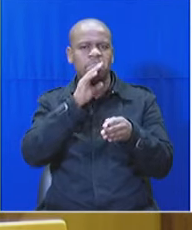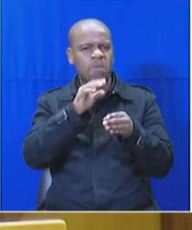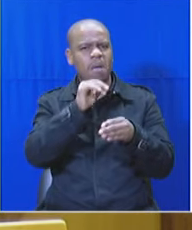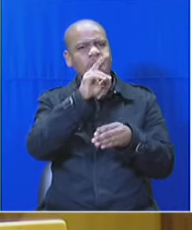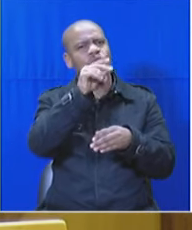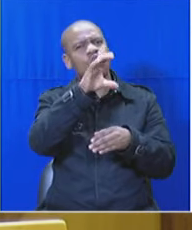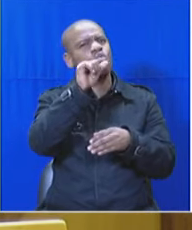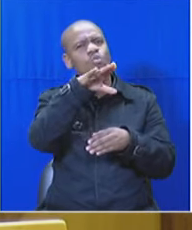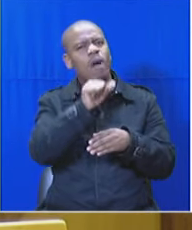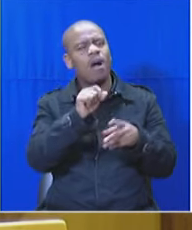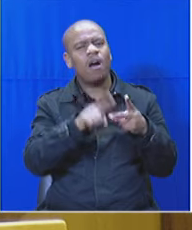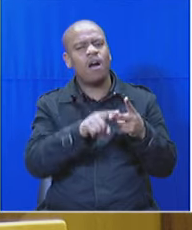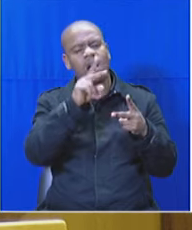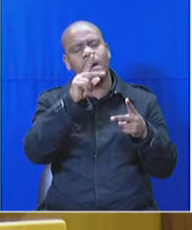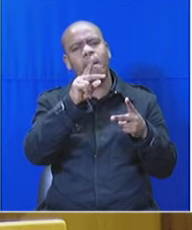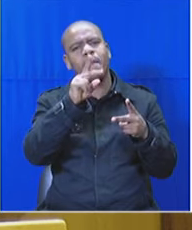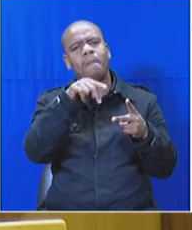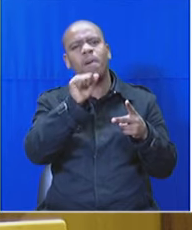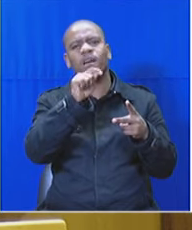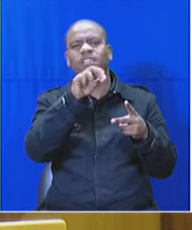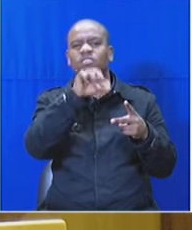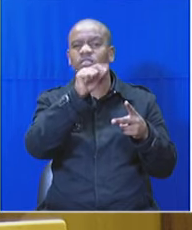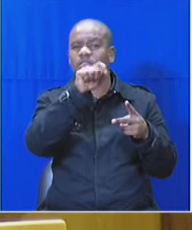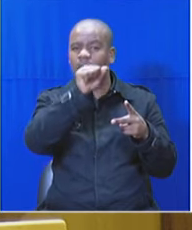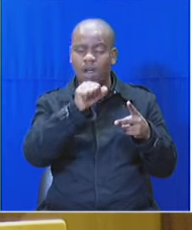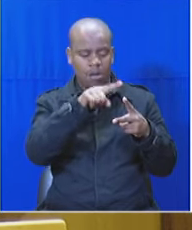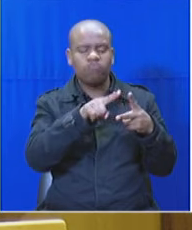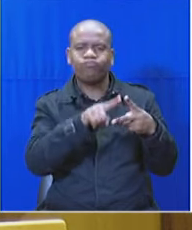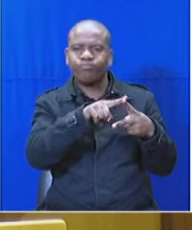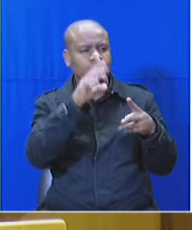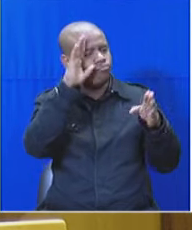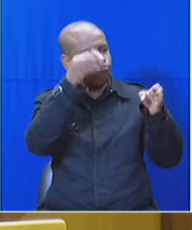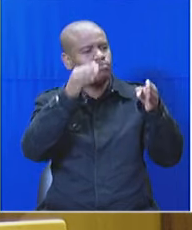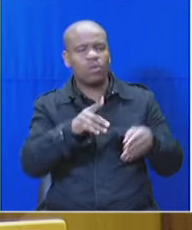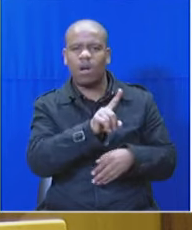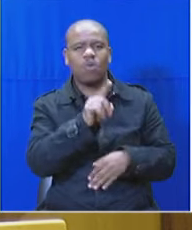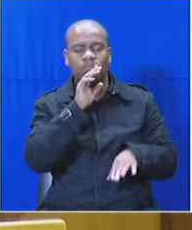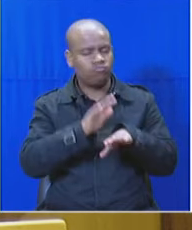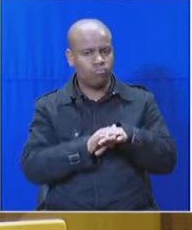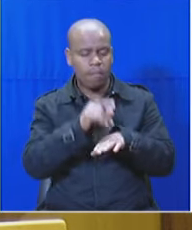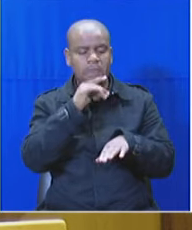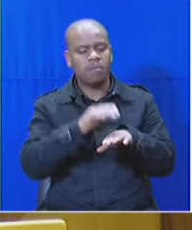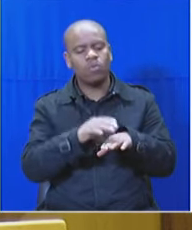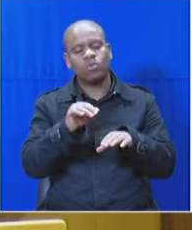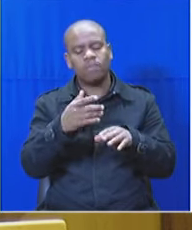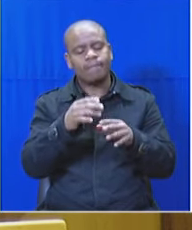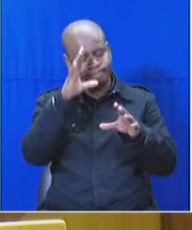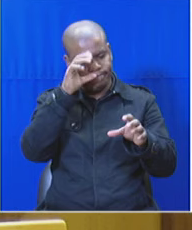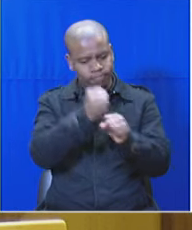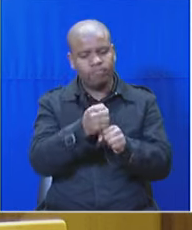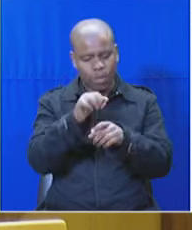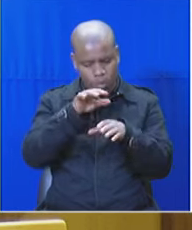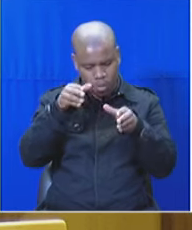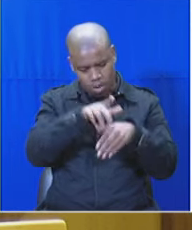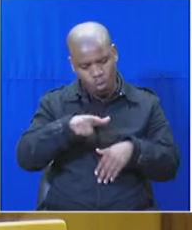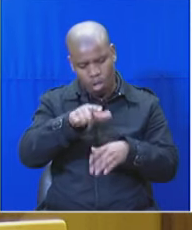Palestine if he concentrated on the training of agricultural officers. And also, Honourable Minister,